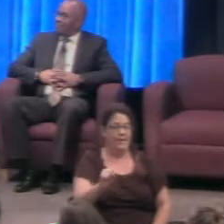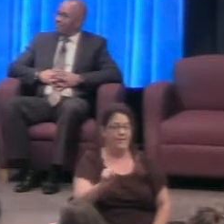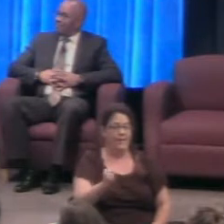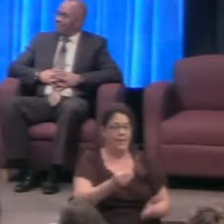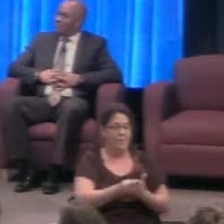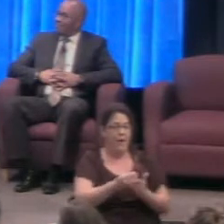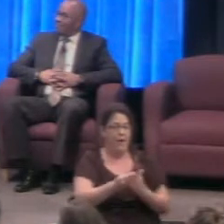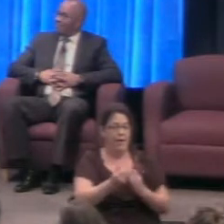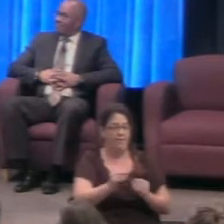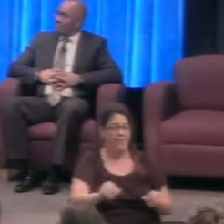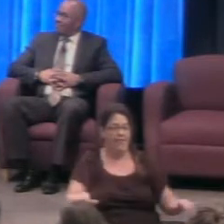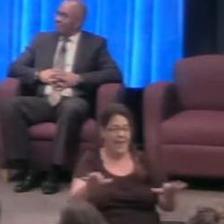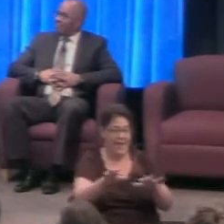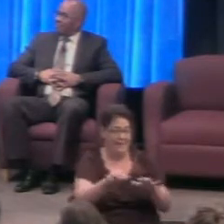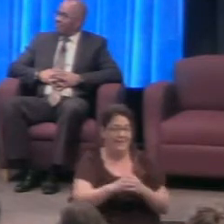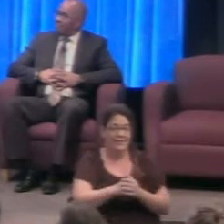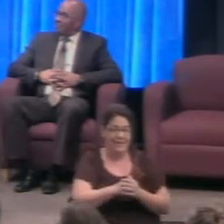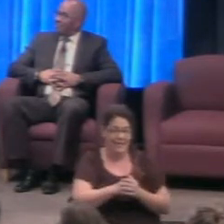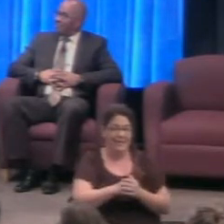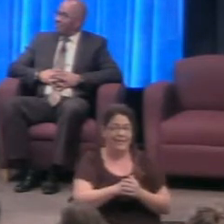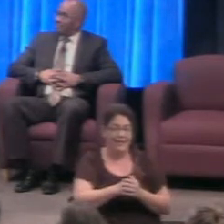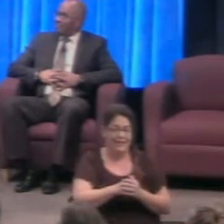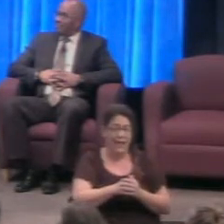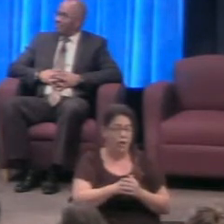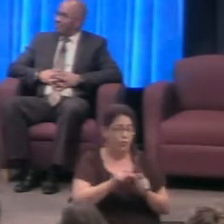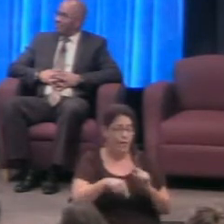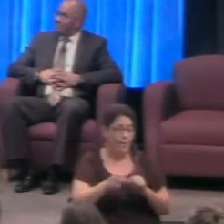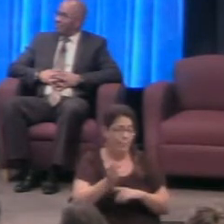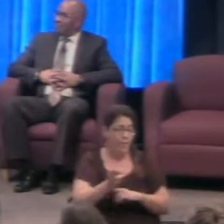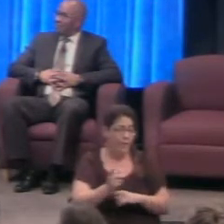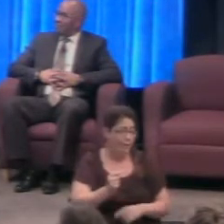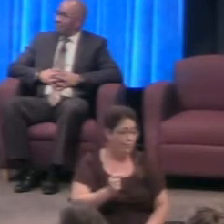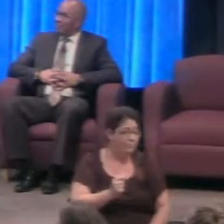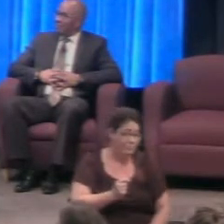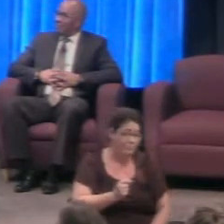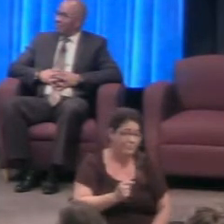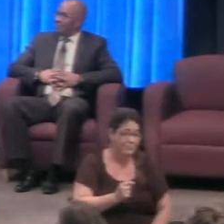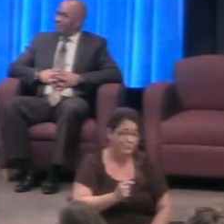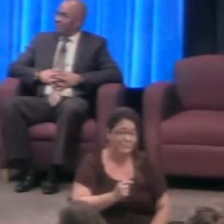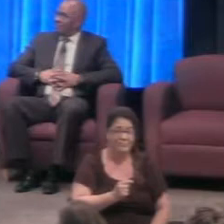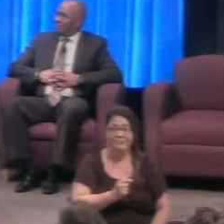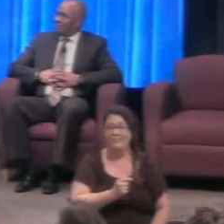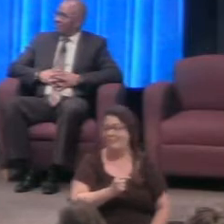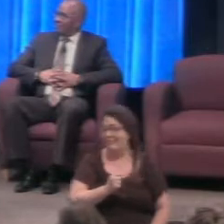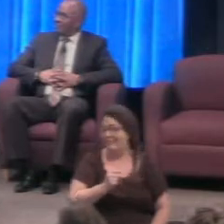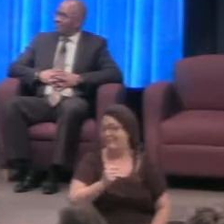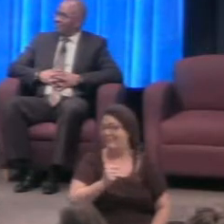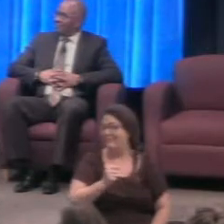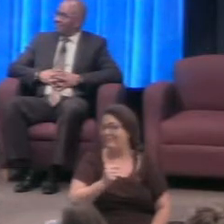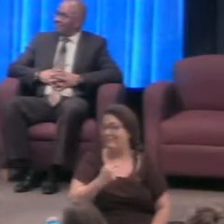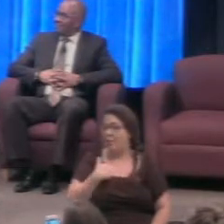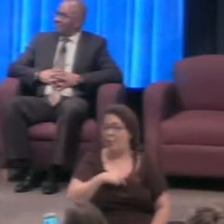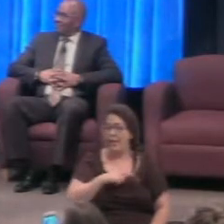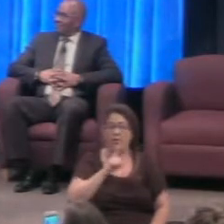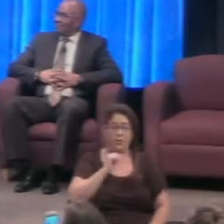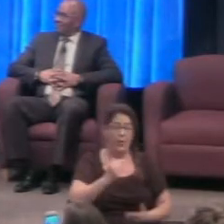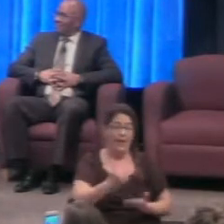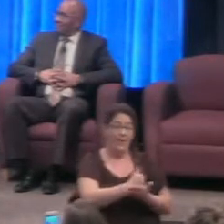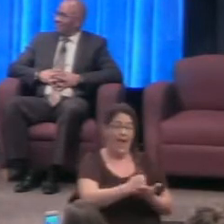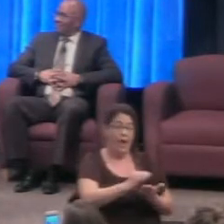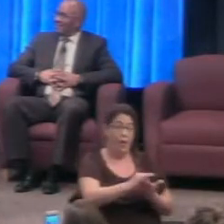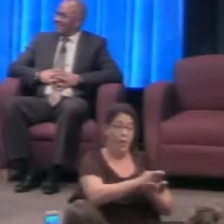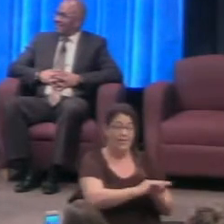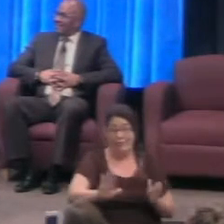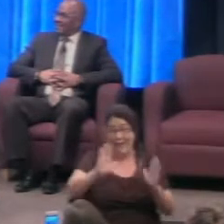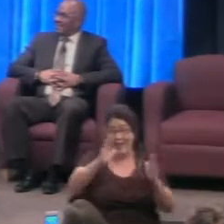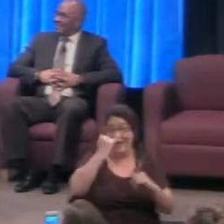of the land, and you can't beat it. It's beautiful. Thank you very much. And we actually do collect coins, so that's very